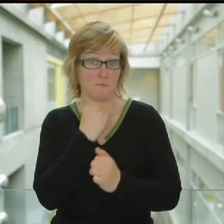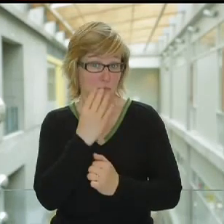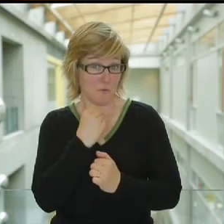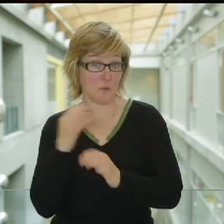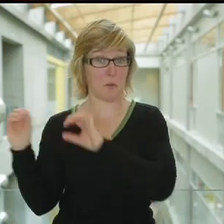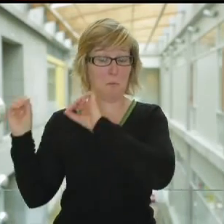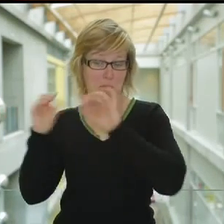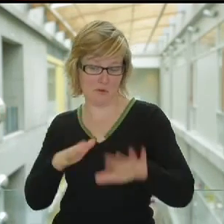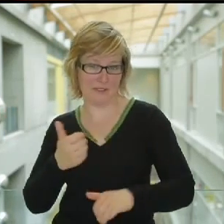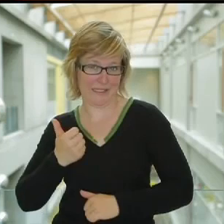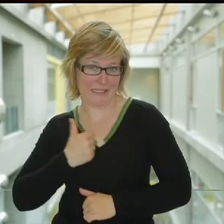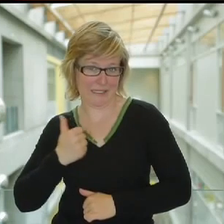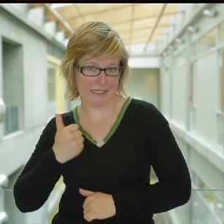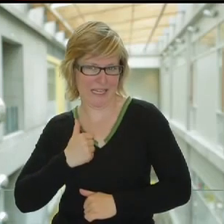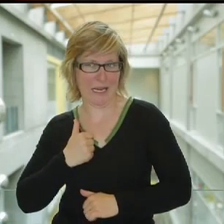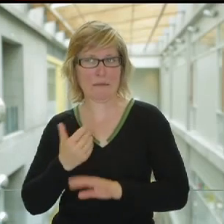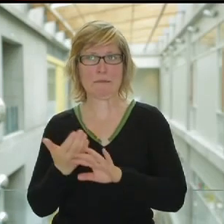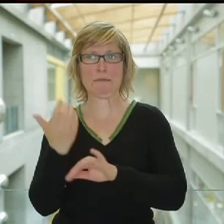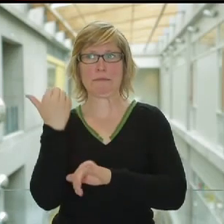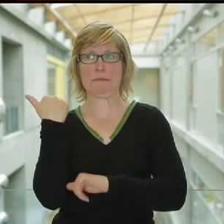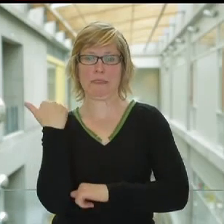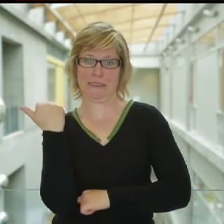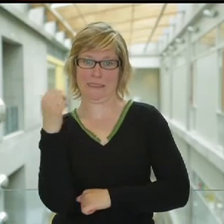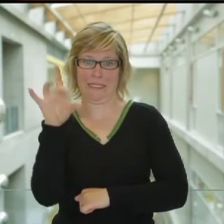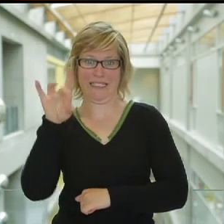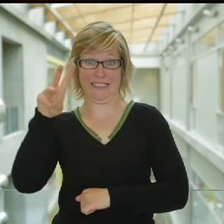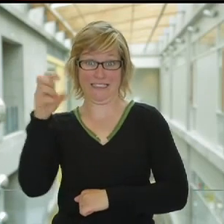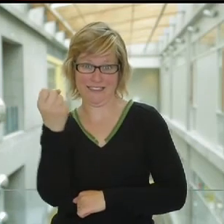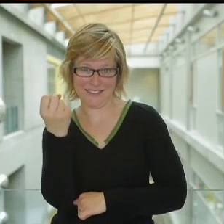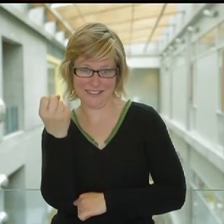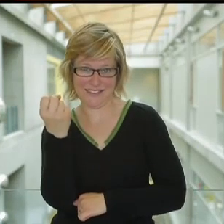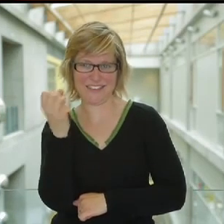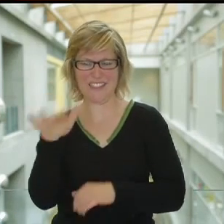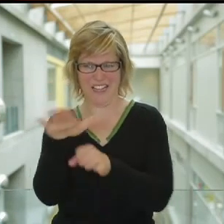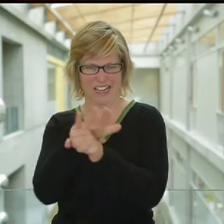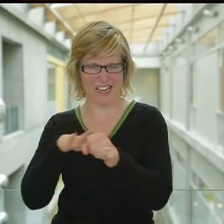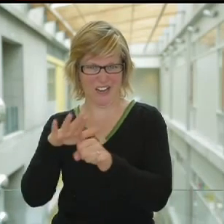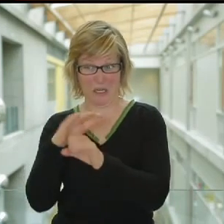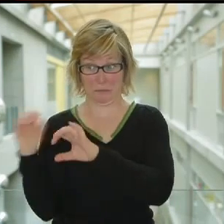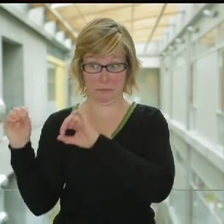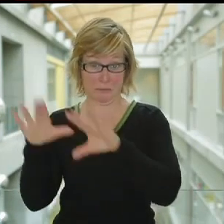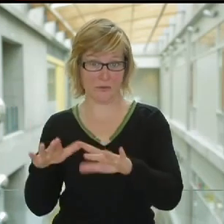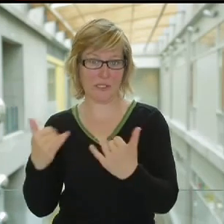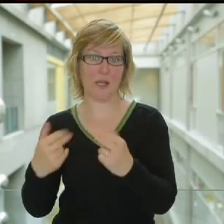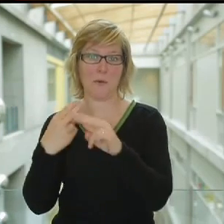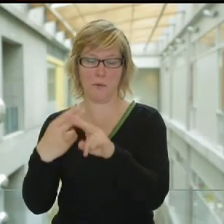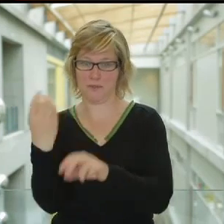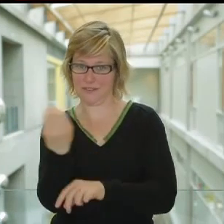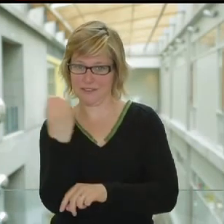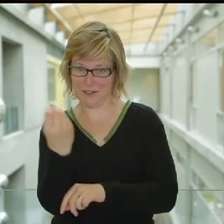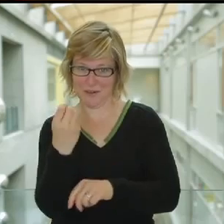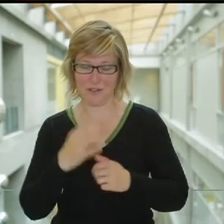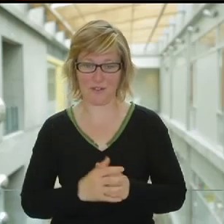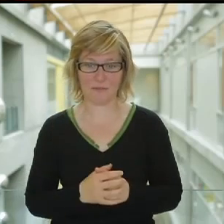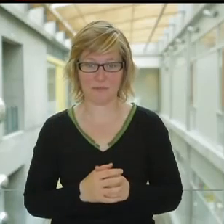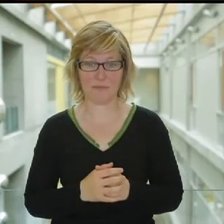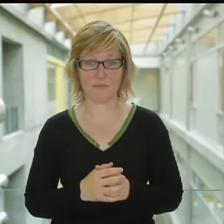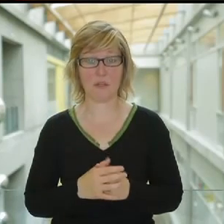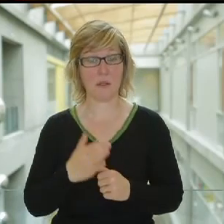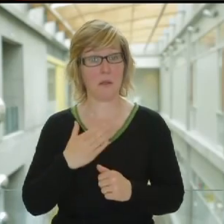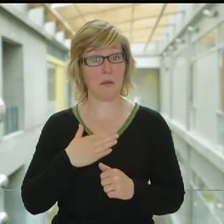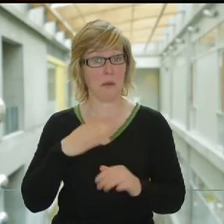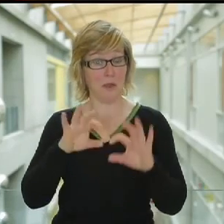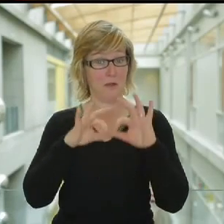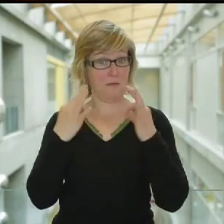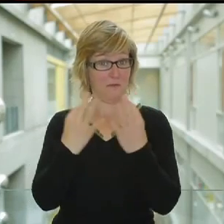the 1860s. And we have always had sensitivity in our family to the fact that other than the First